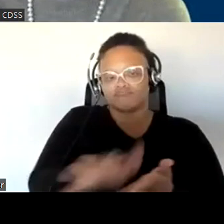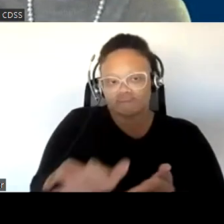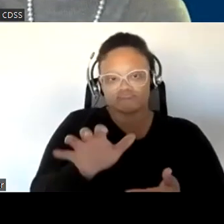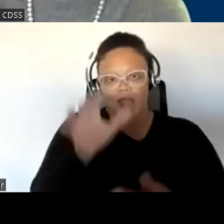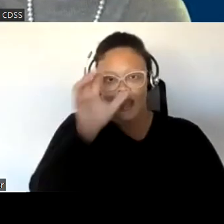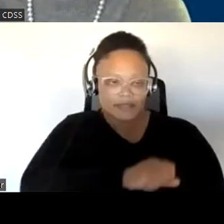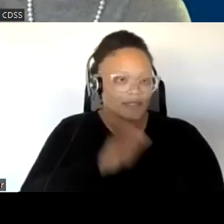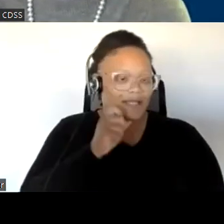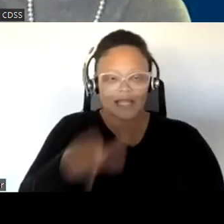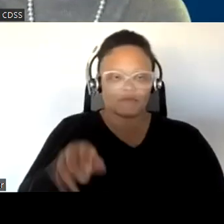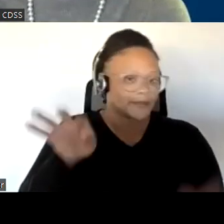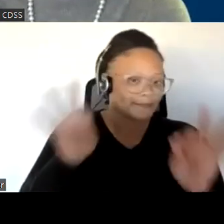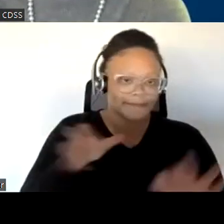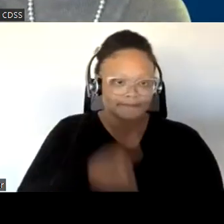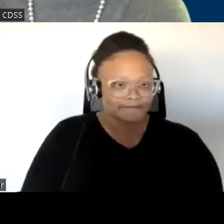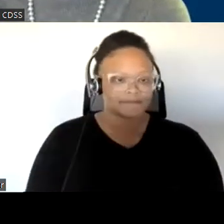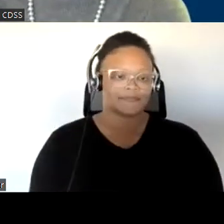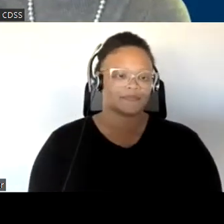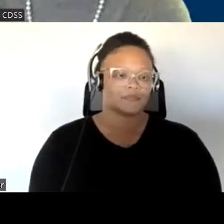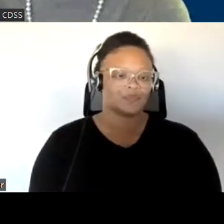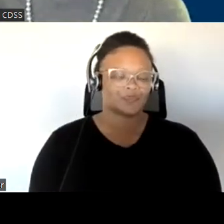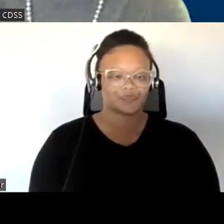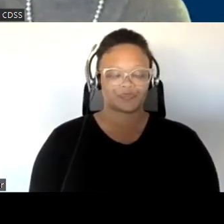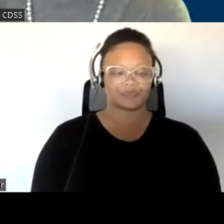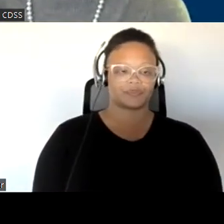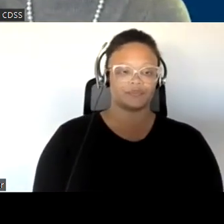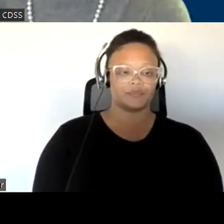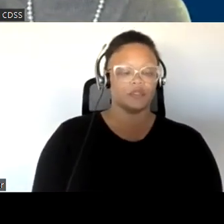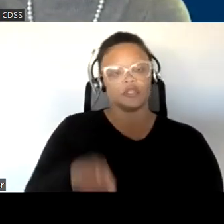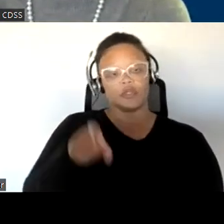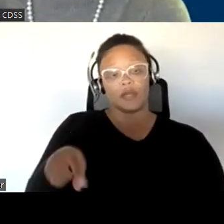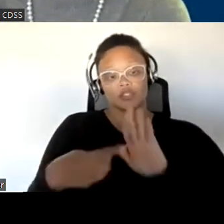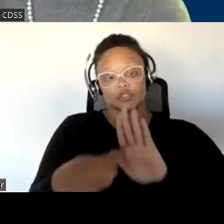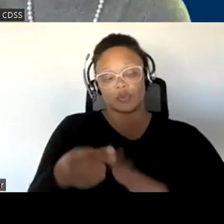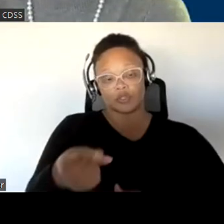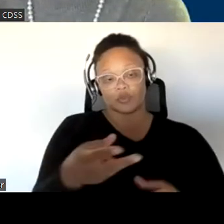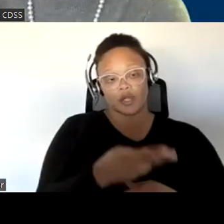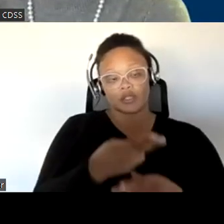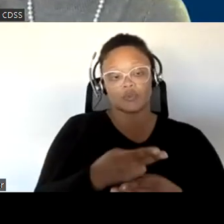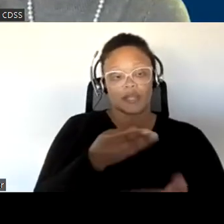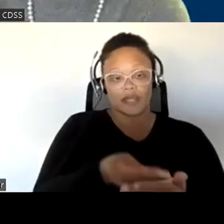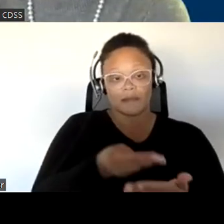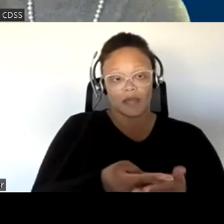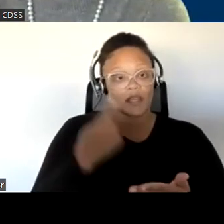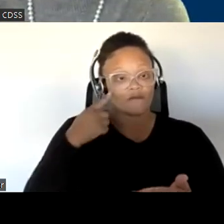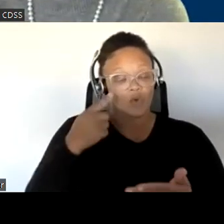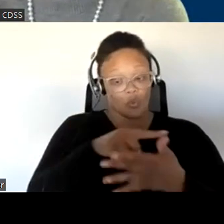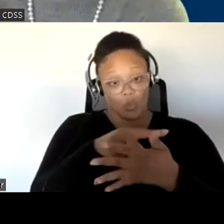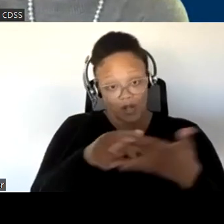And as I mentioned, you must indicate that you're using the funds for one or more of the following purposes